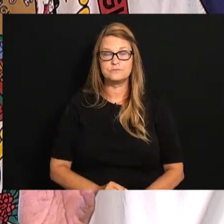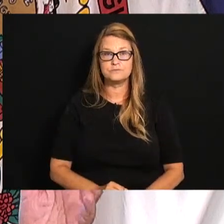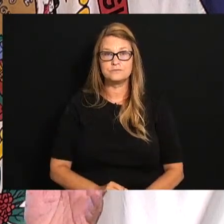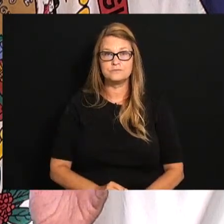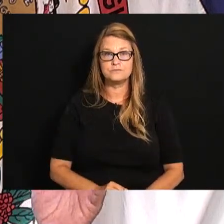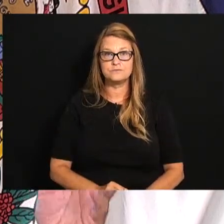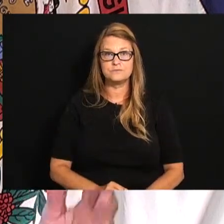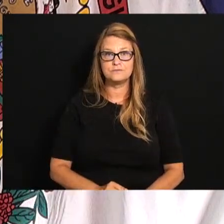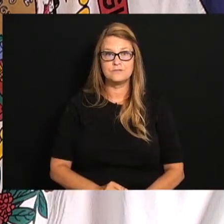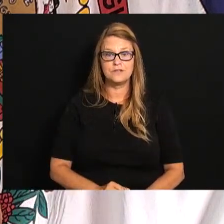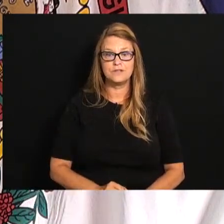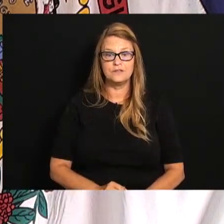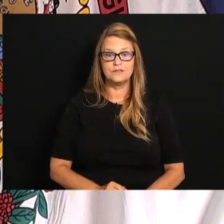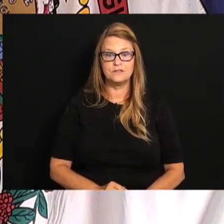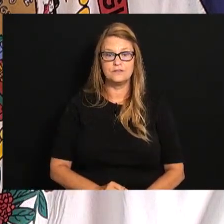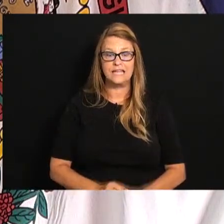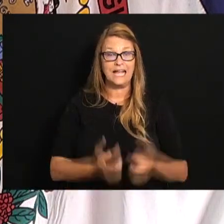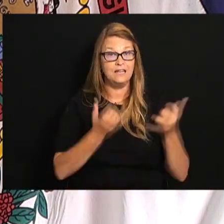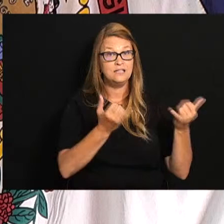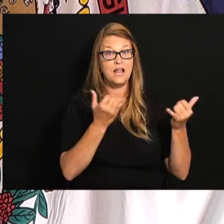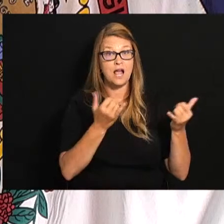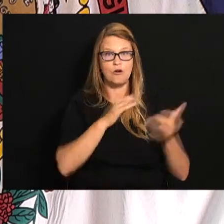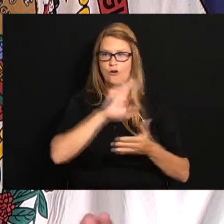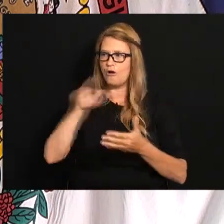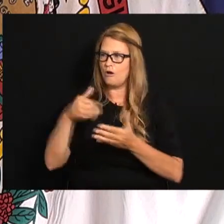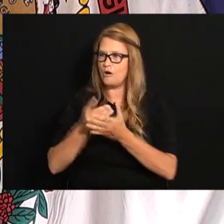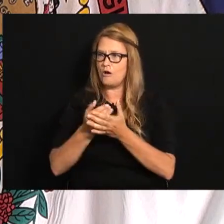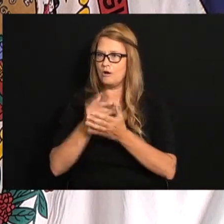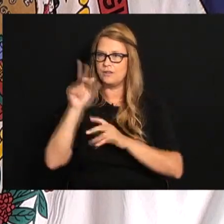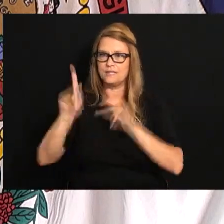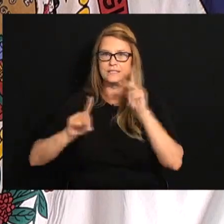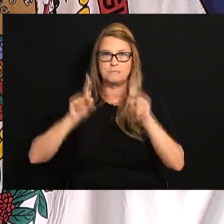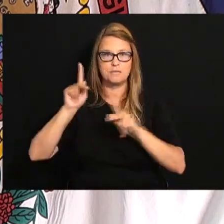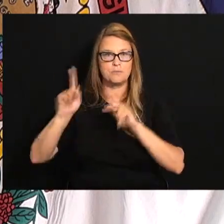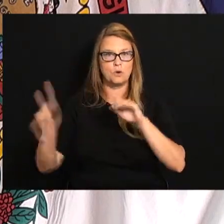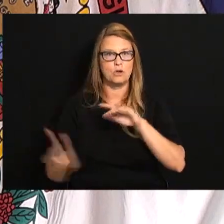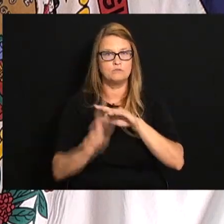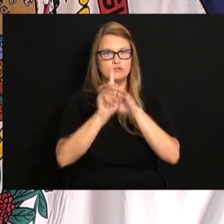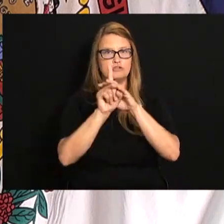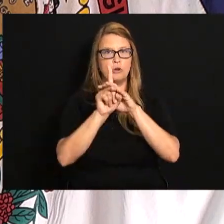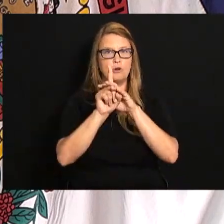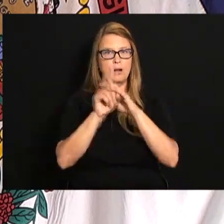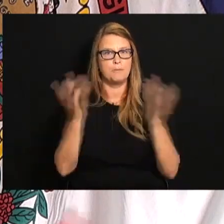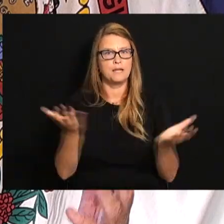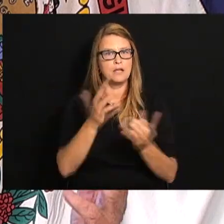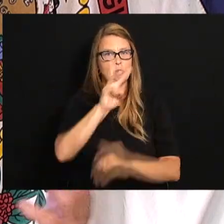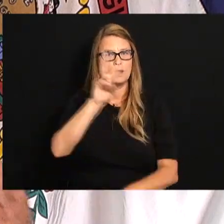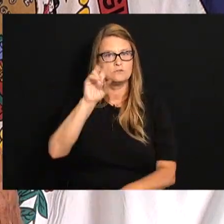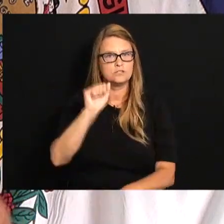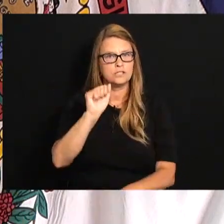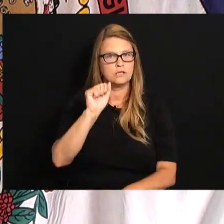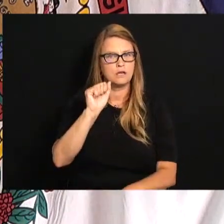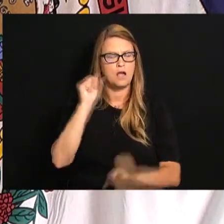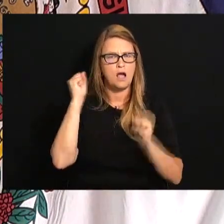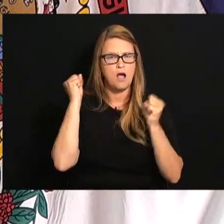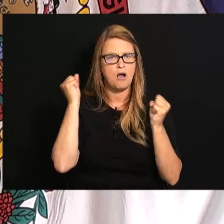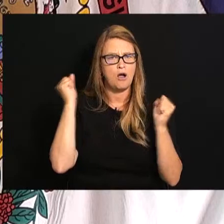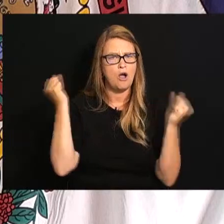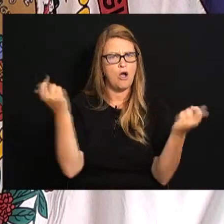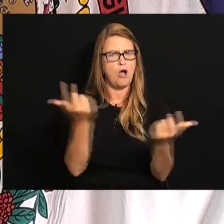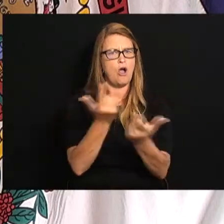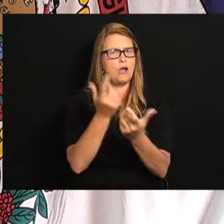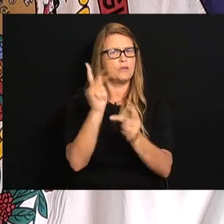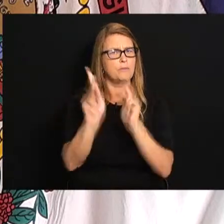now all these people have just miraculously showed up in West Virginia? All these people that are coming to